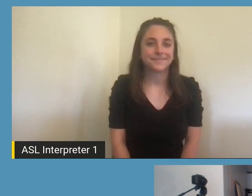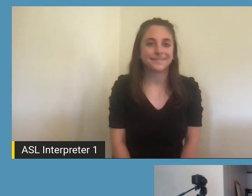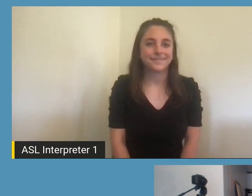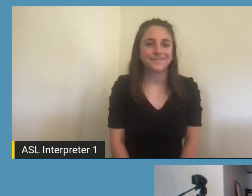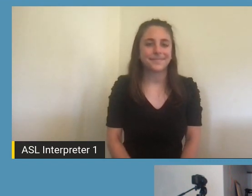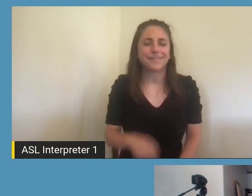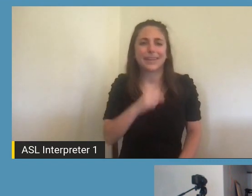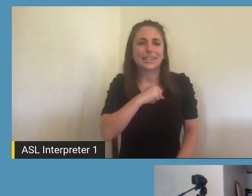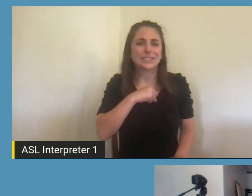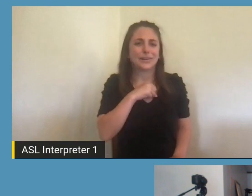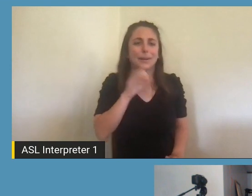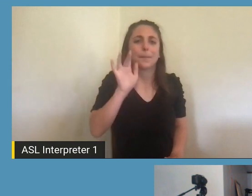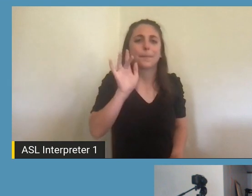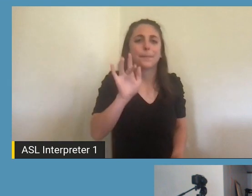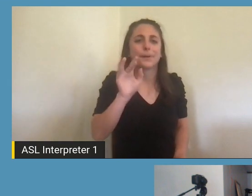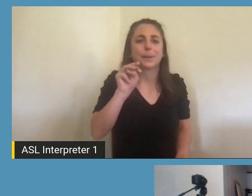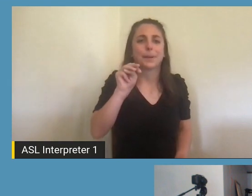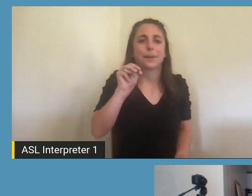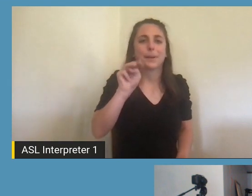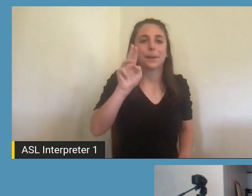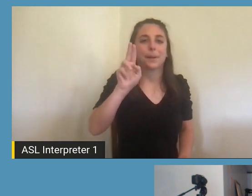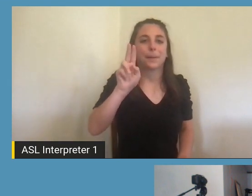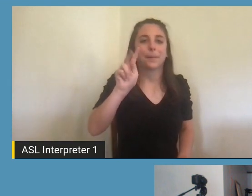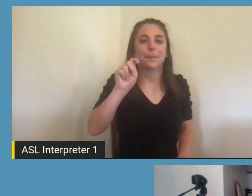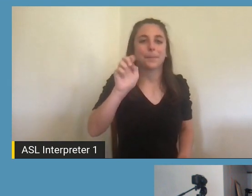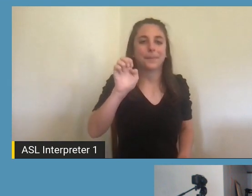Sorry, I had to be muted at least once so that